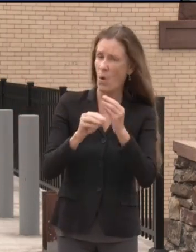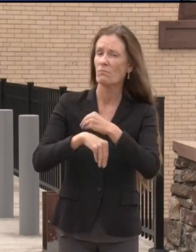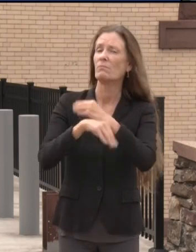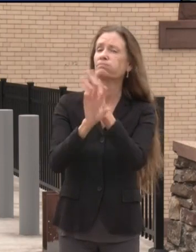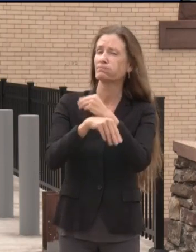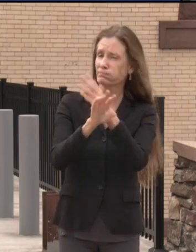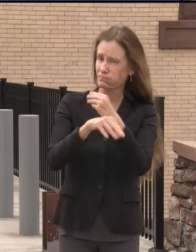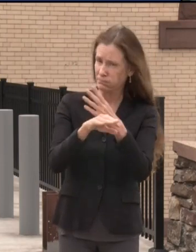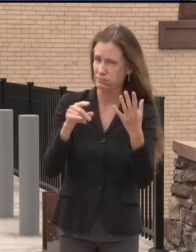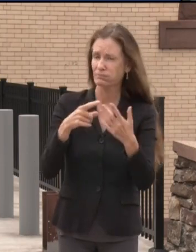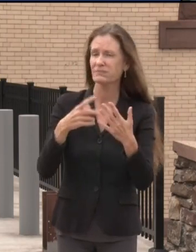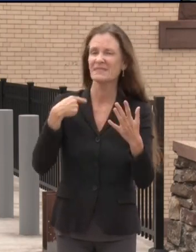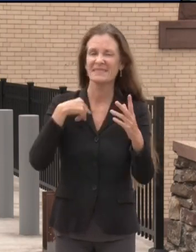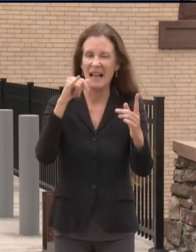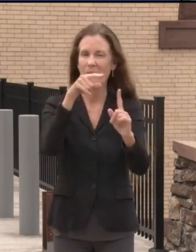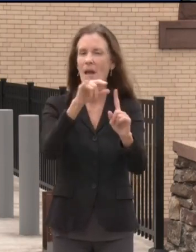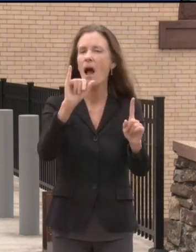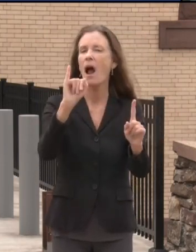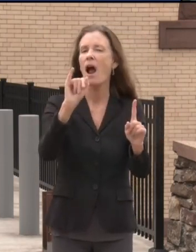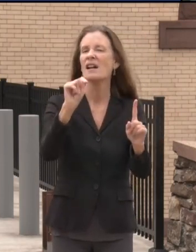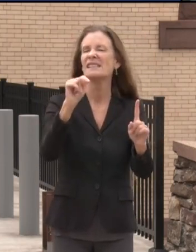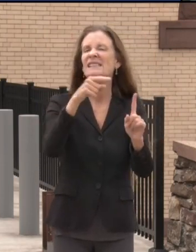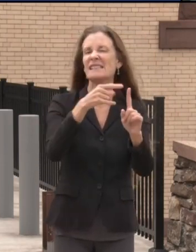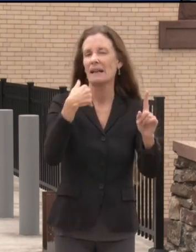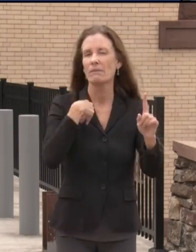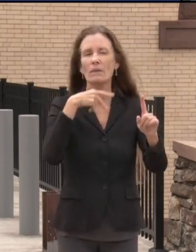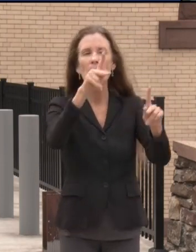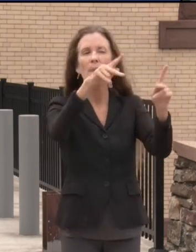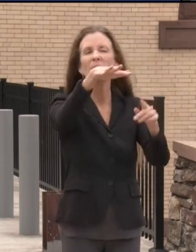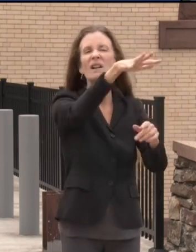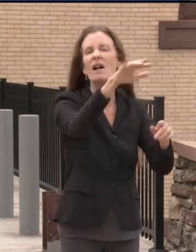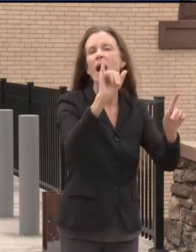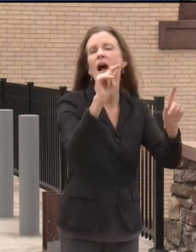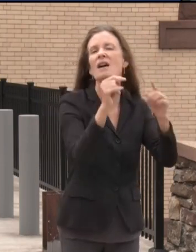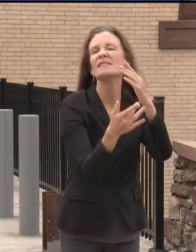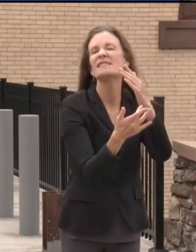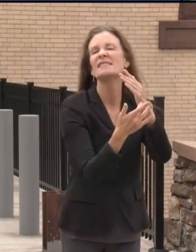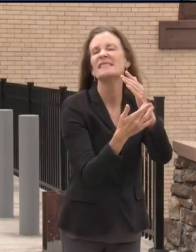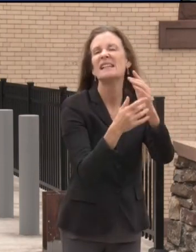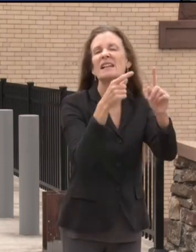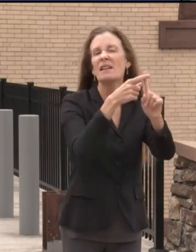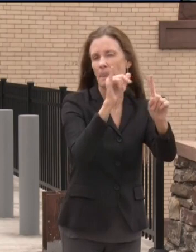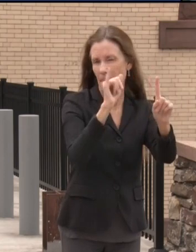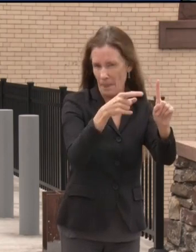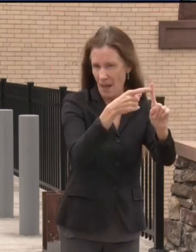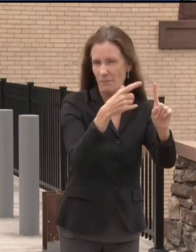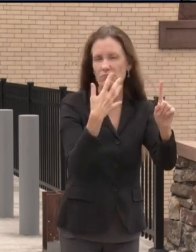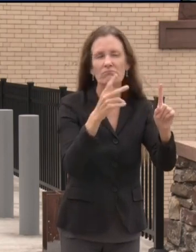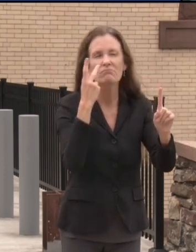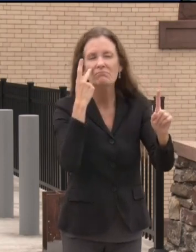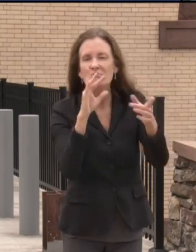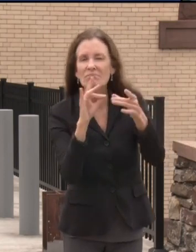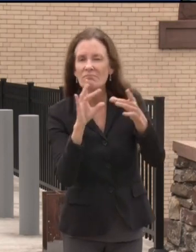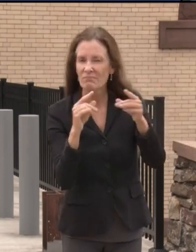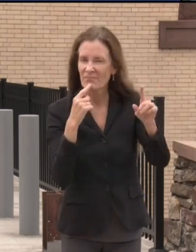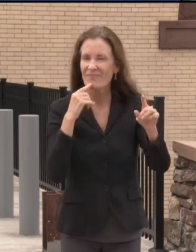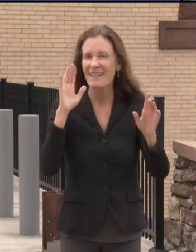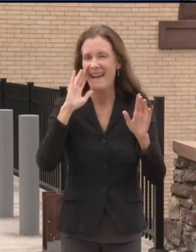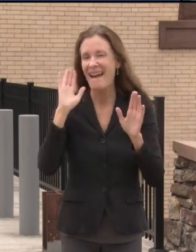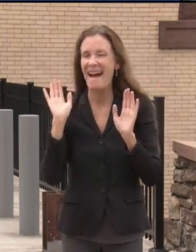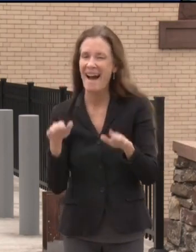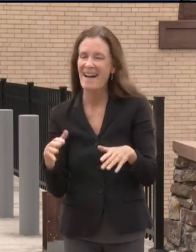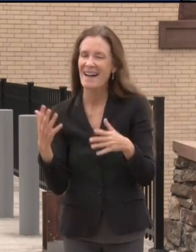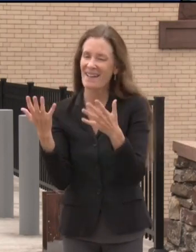of Administration to make that possible. And one of the interesting things, obviously there's some jobs where you just have to be there. You have to show up. And I